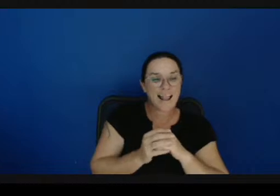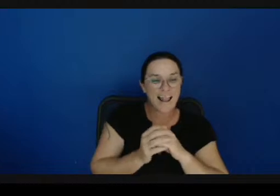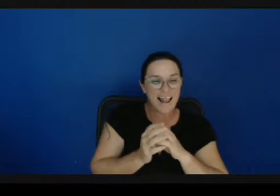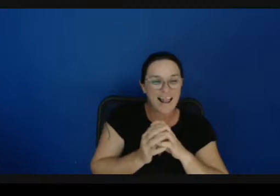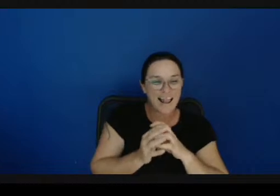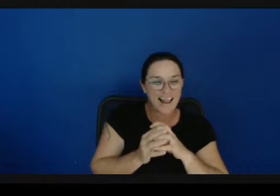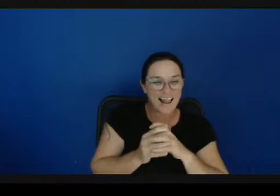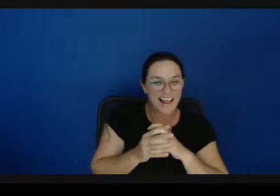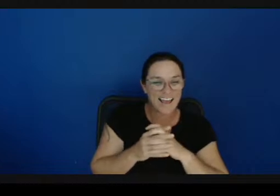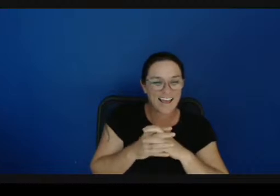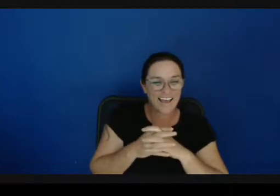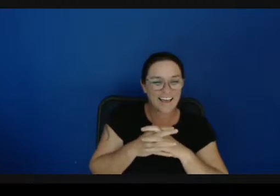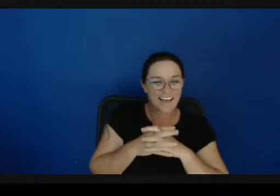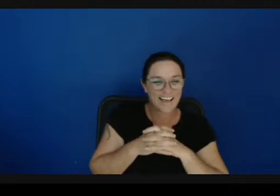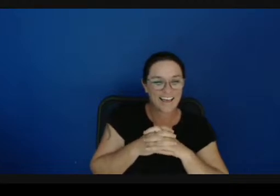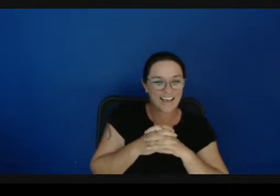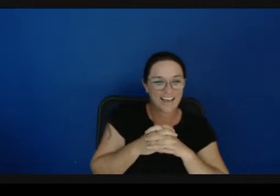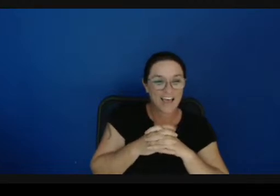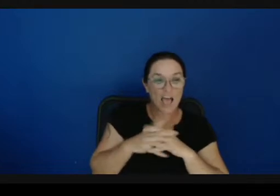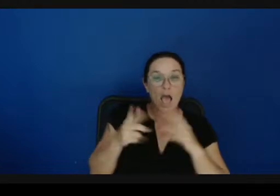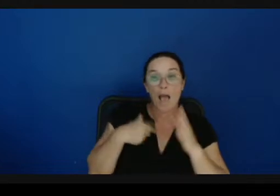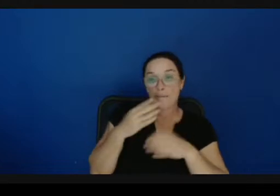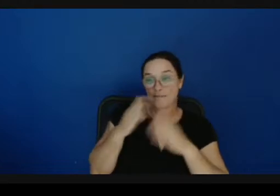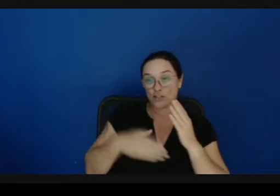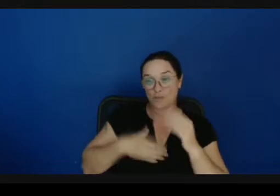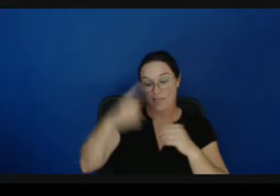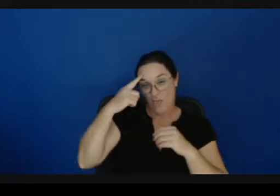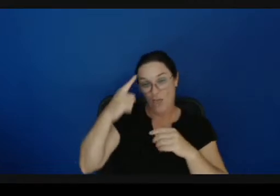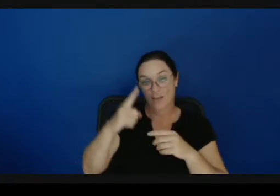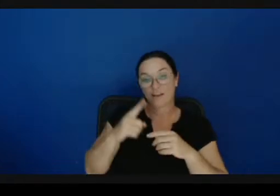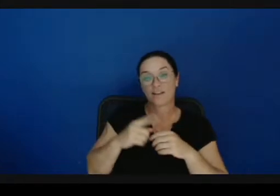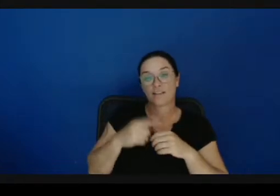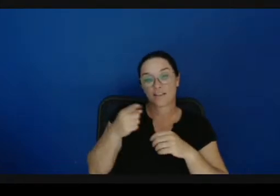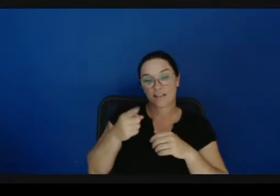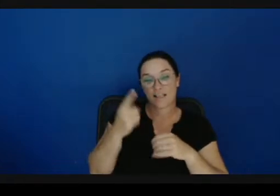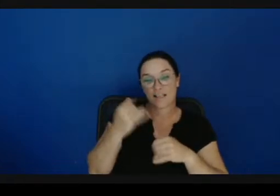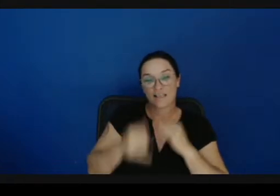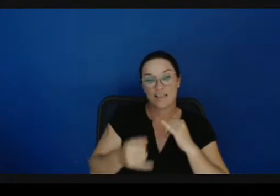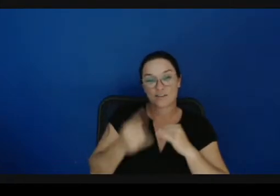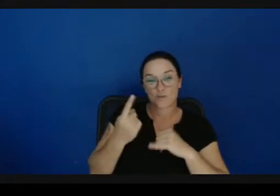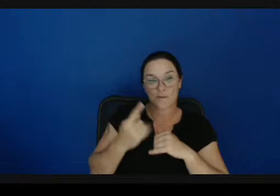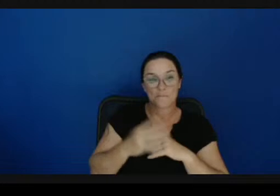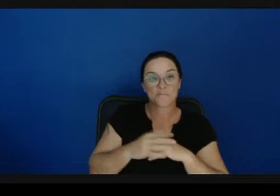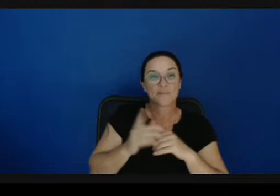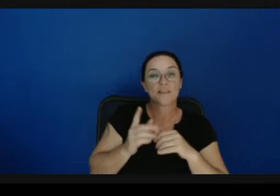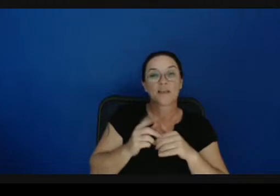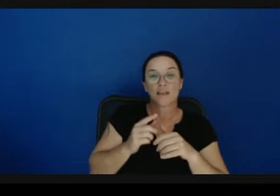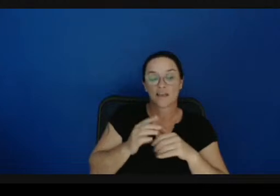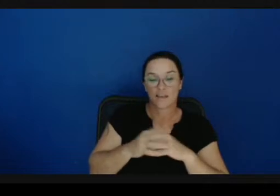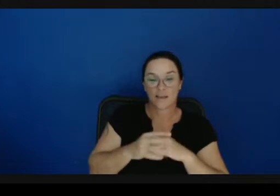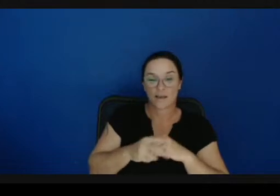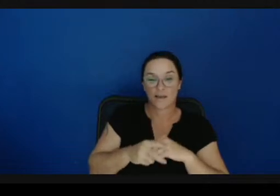Huh? Can I finish my thought? Oh, go for it. And this last bit. So this is the last slide of this section. So,